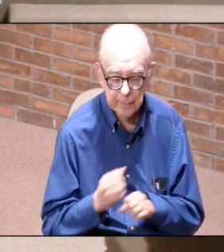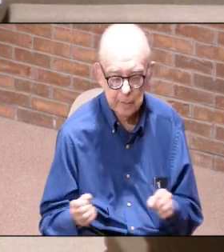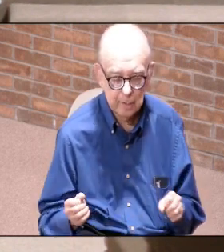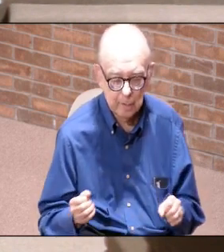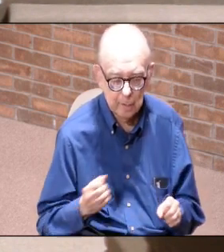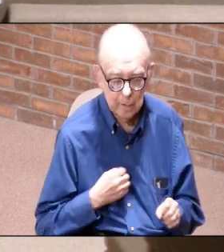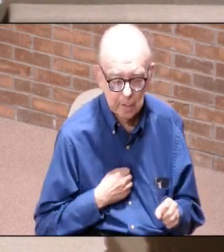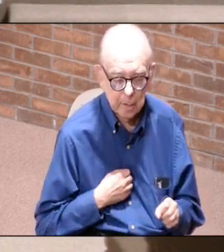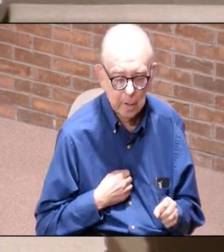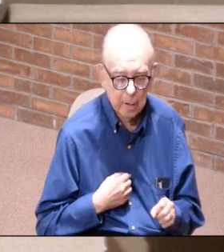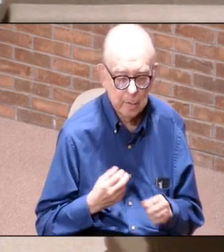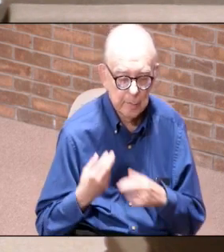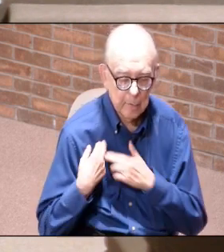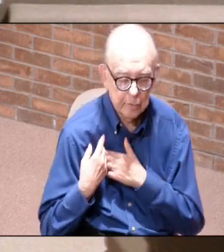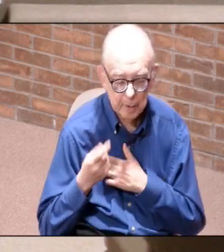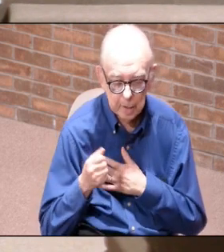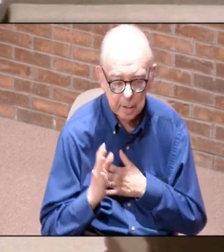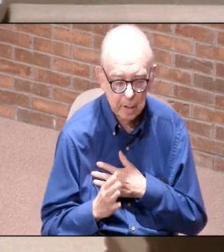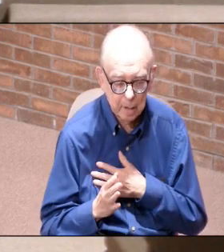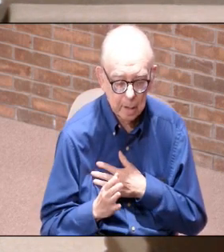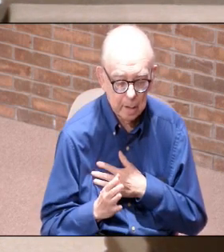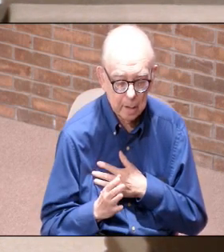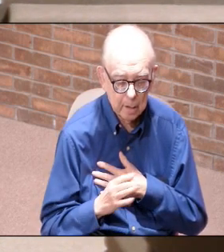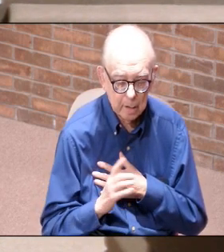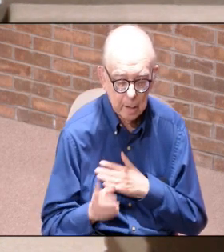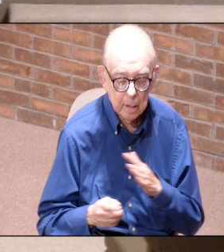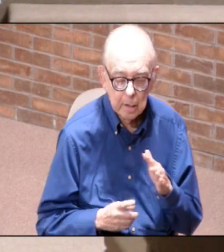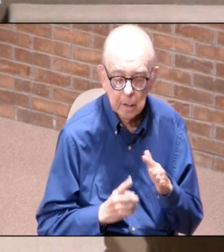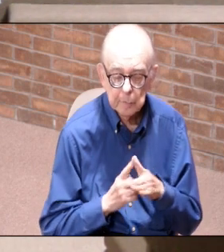my accountability to God comes up.